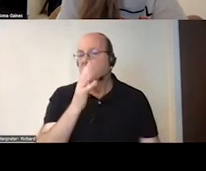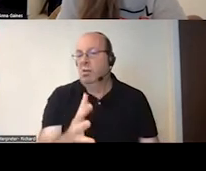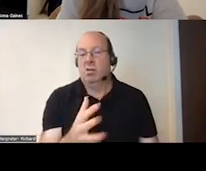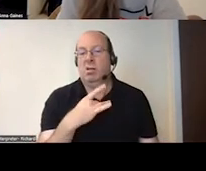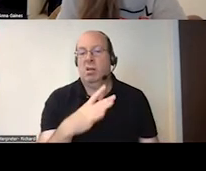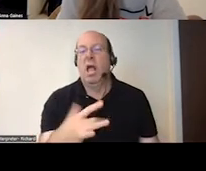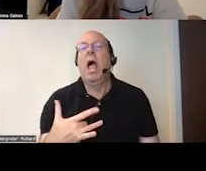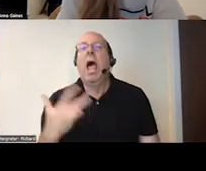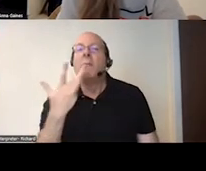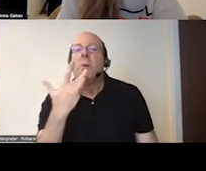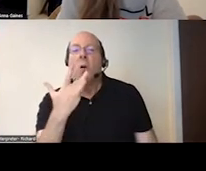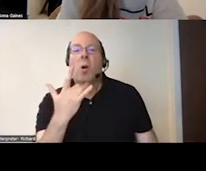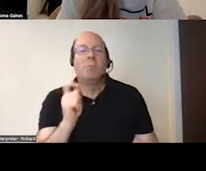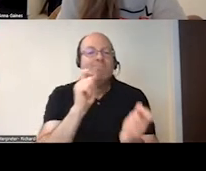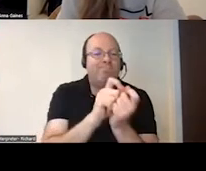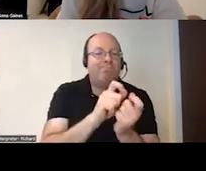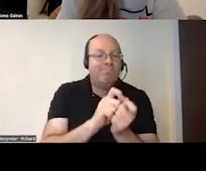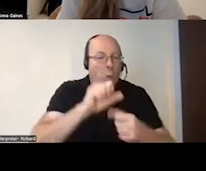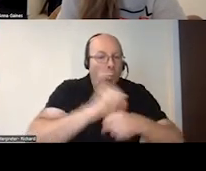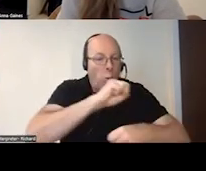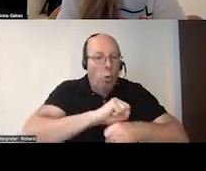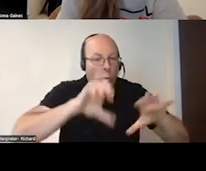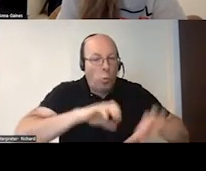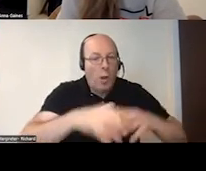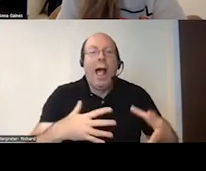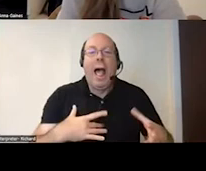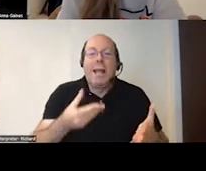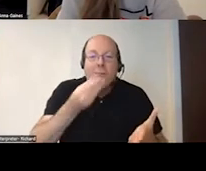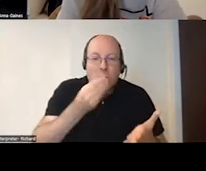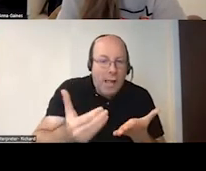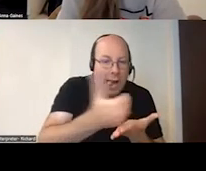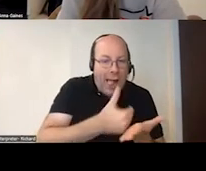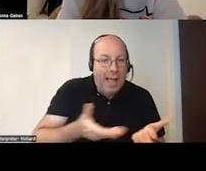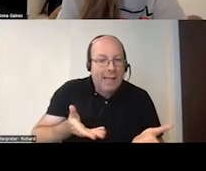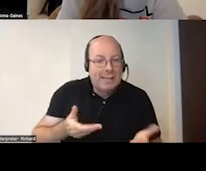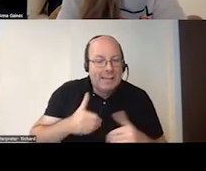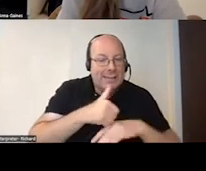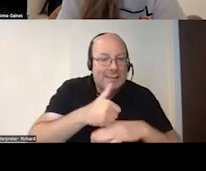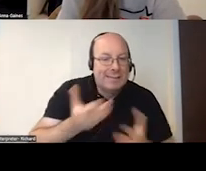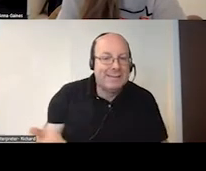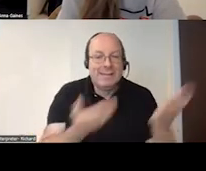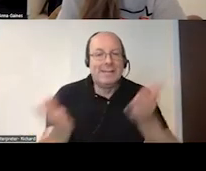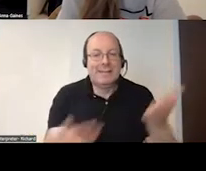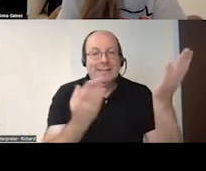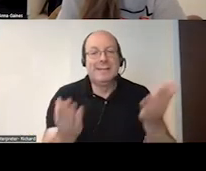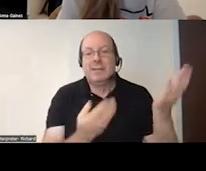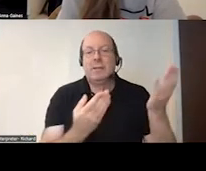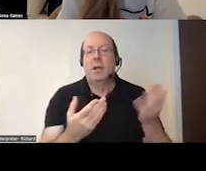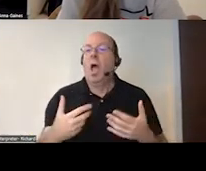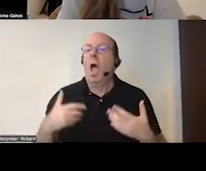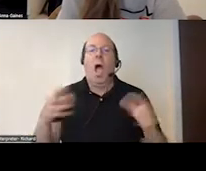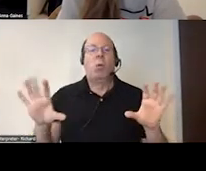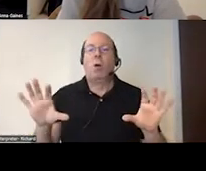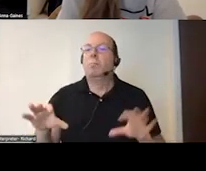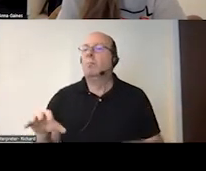the logistical work and like getting food to people. I don't want to hear about how like, you know, oh,